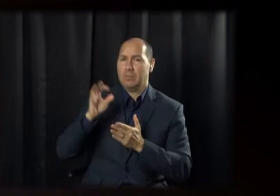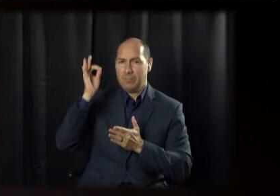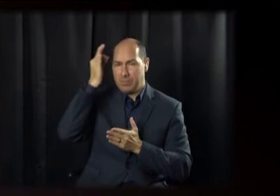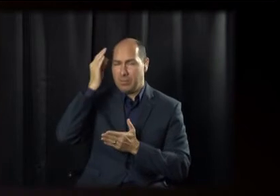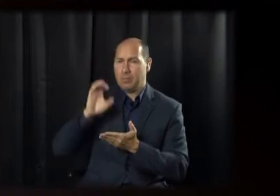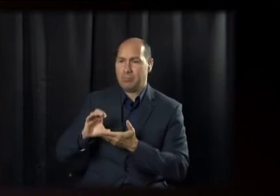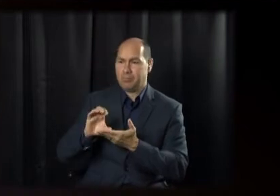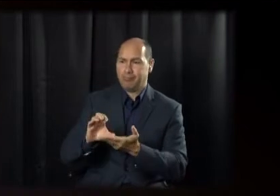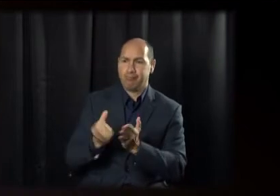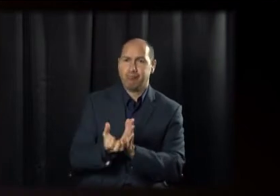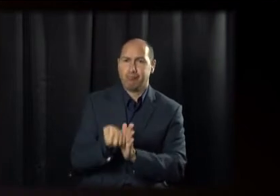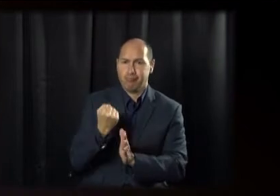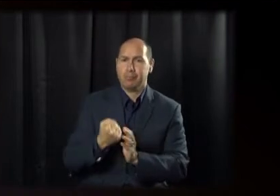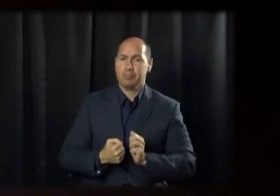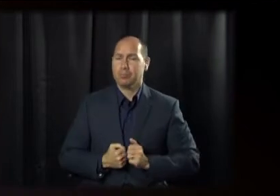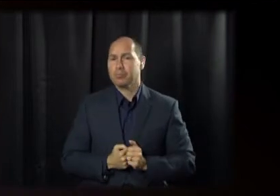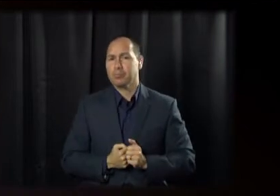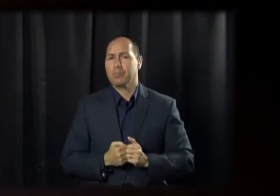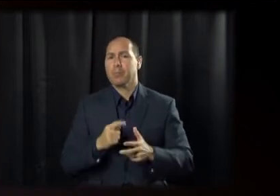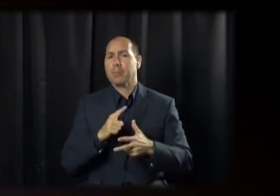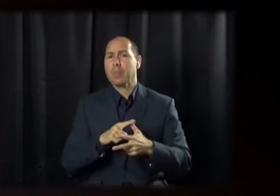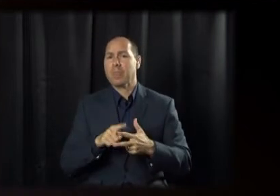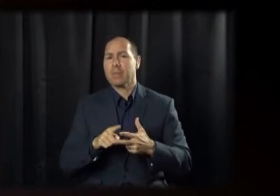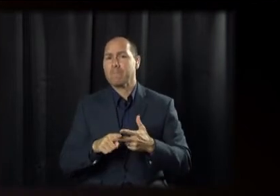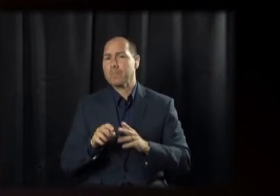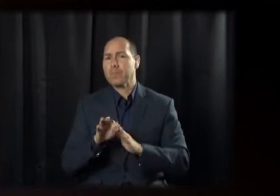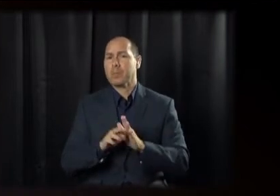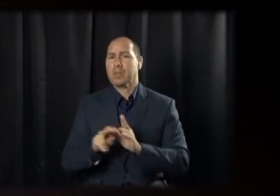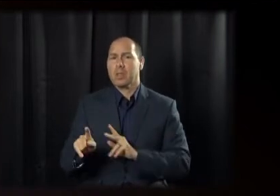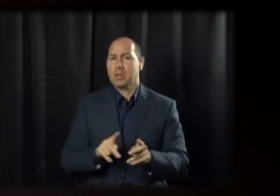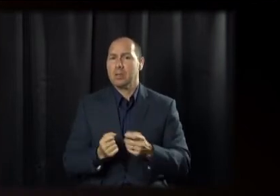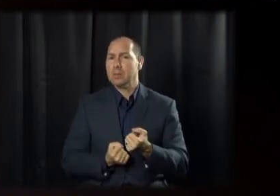fiscal plan requires HTA to support these efforts by